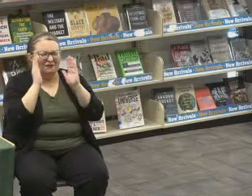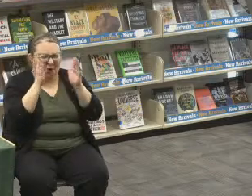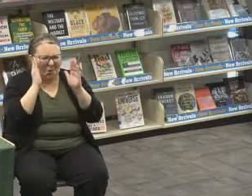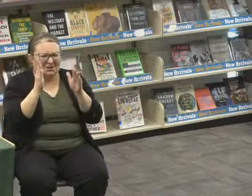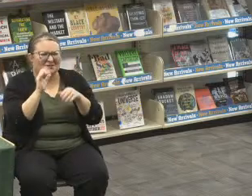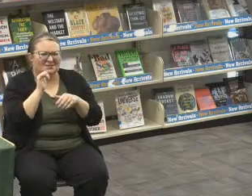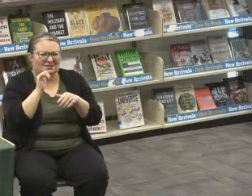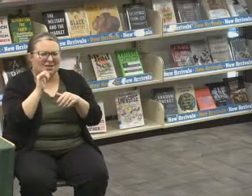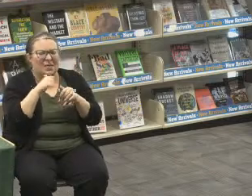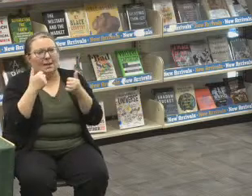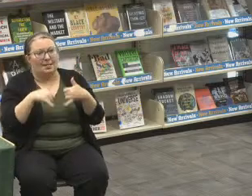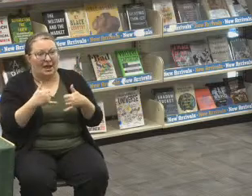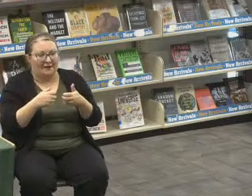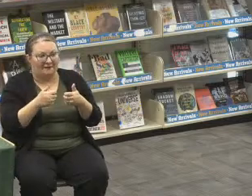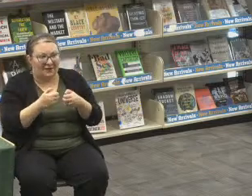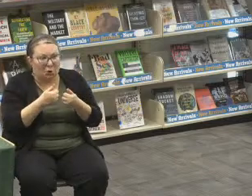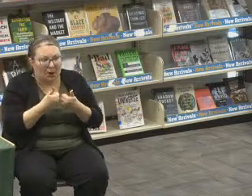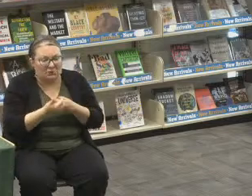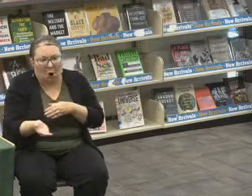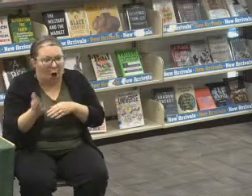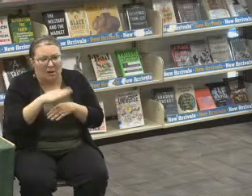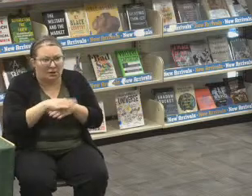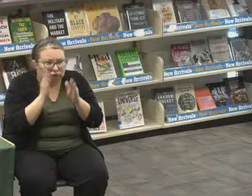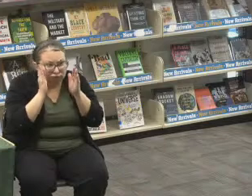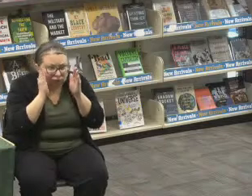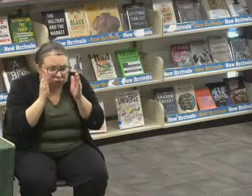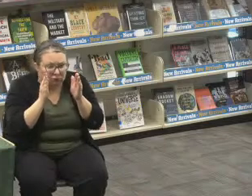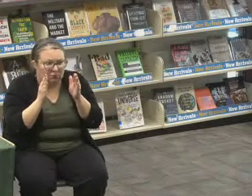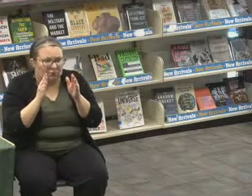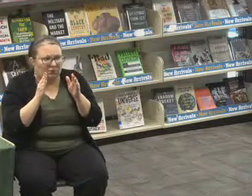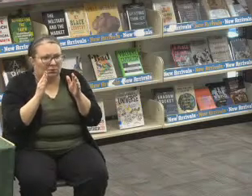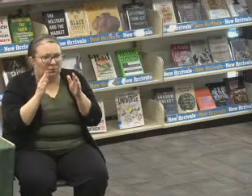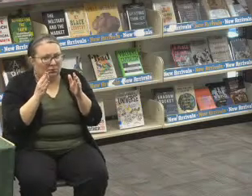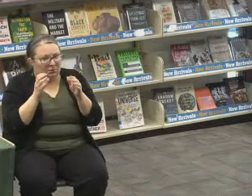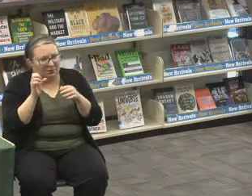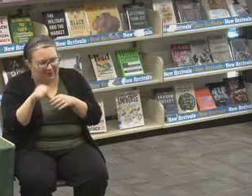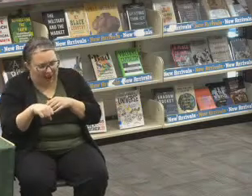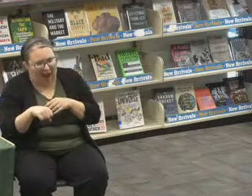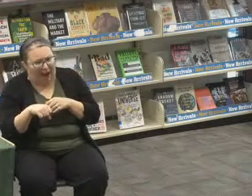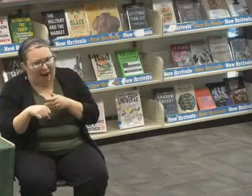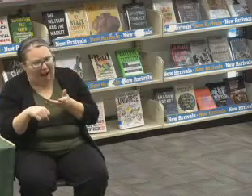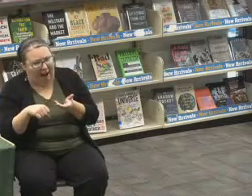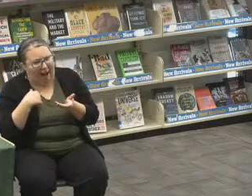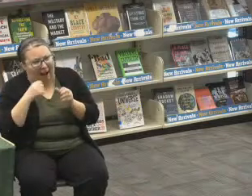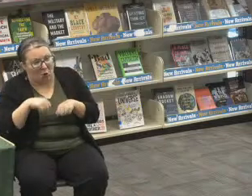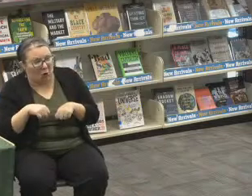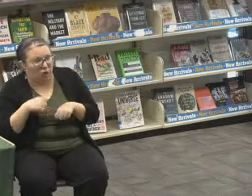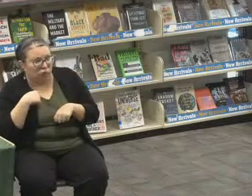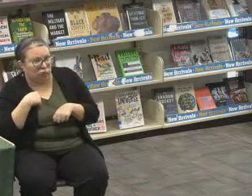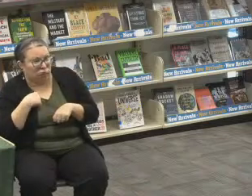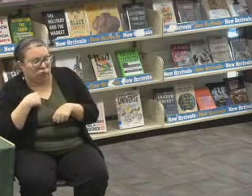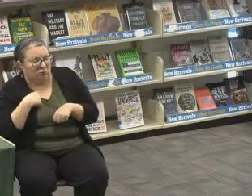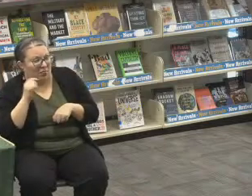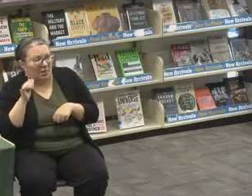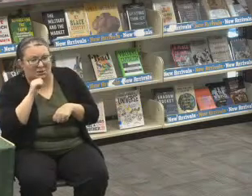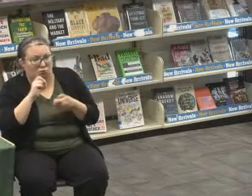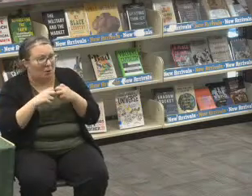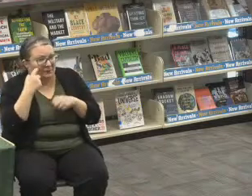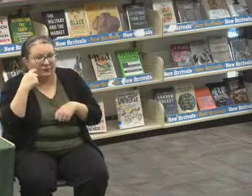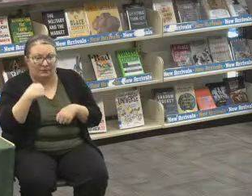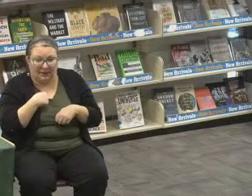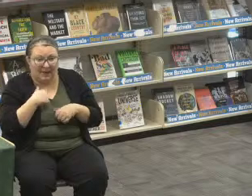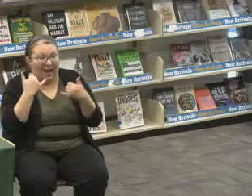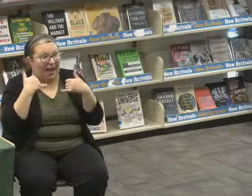no problem. They can play video games all day long. And yeah, for the most part, I could. Certainly, that was no problem at all for